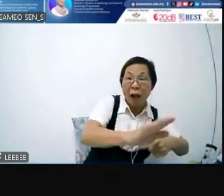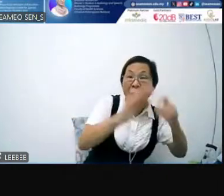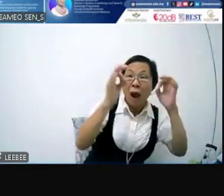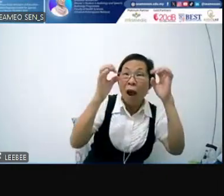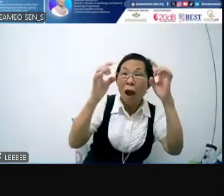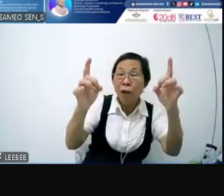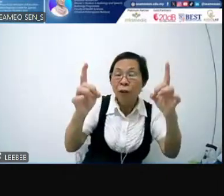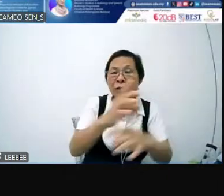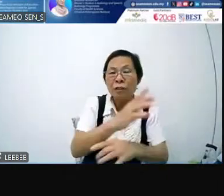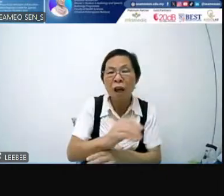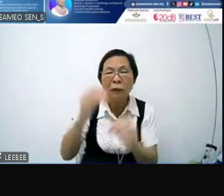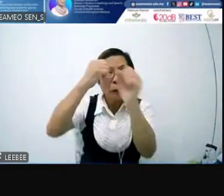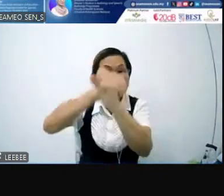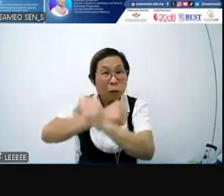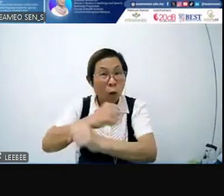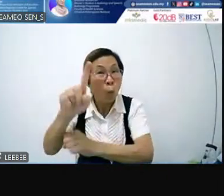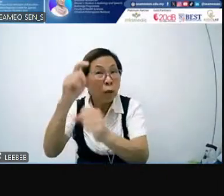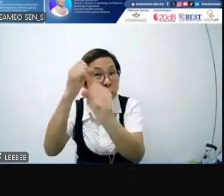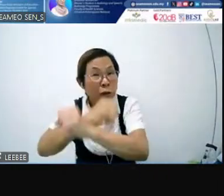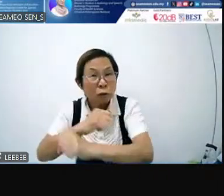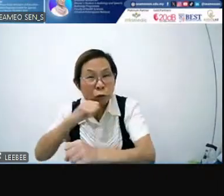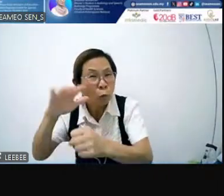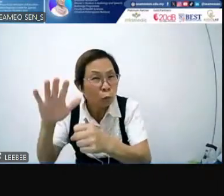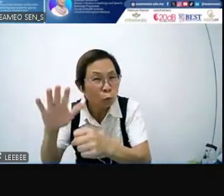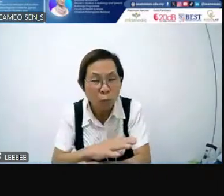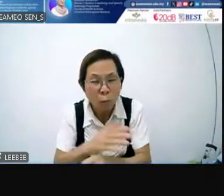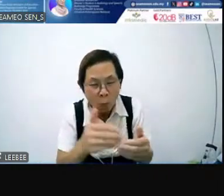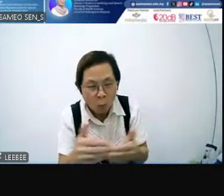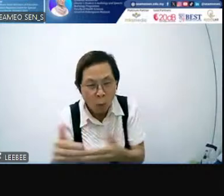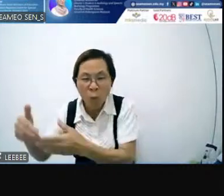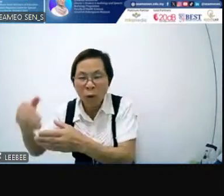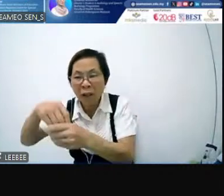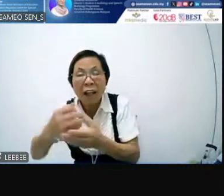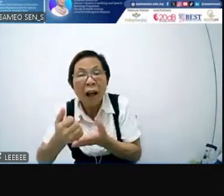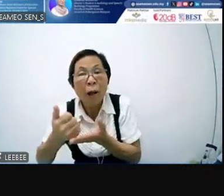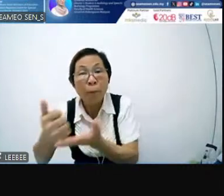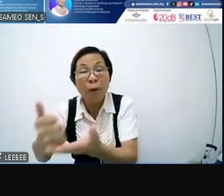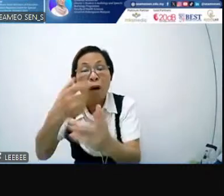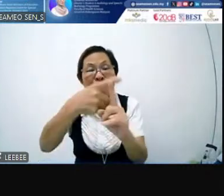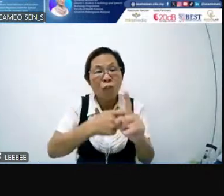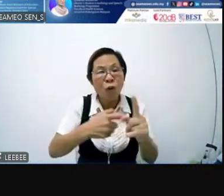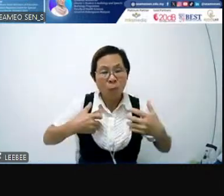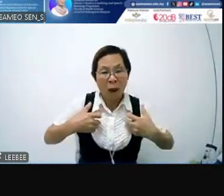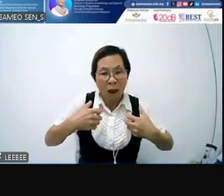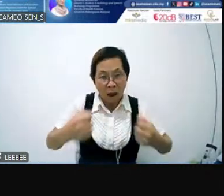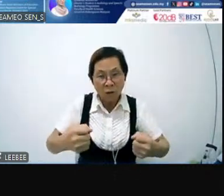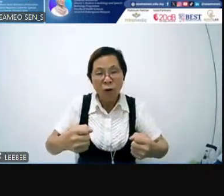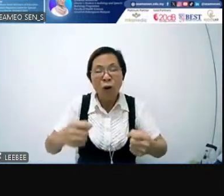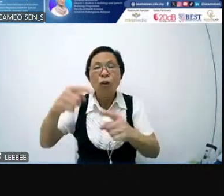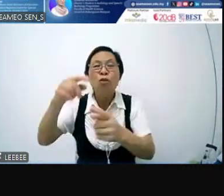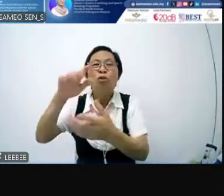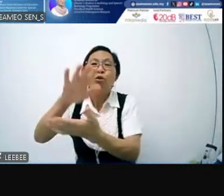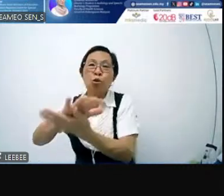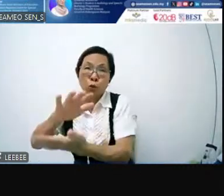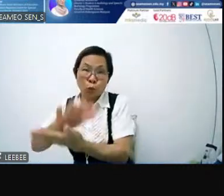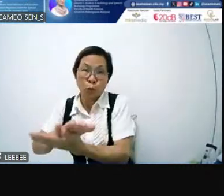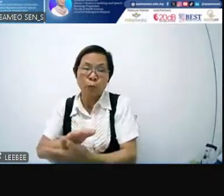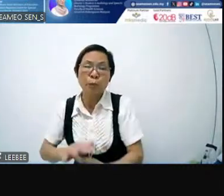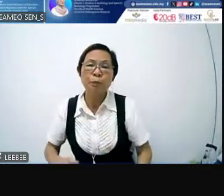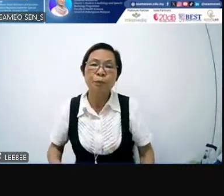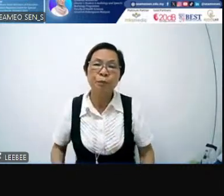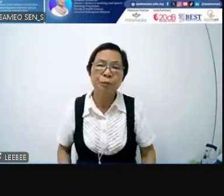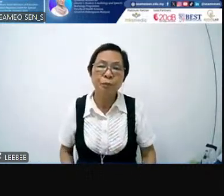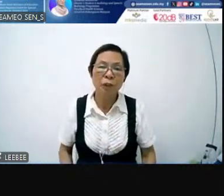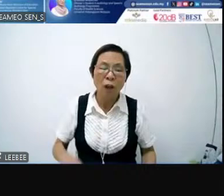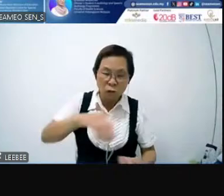One major challenge is the lack of continuity in intervention from health facilities to schools. The transition is